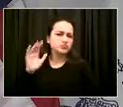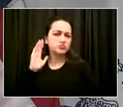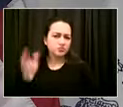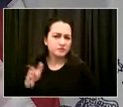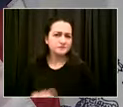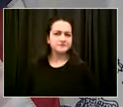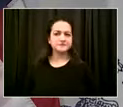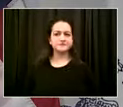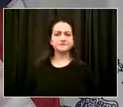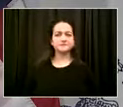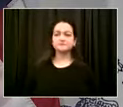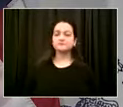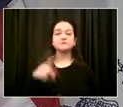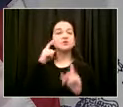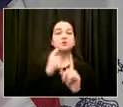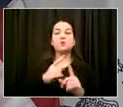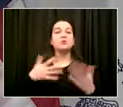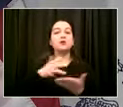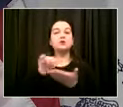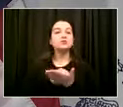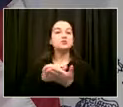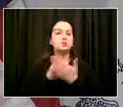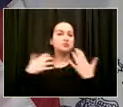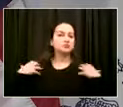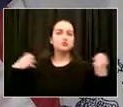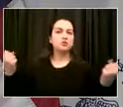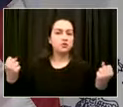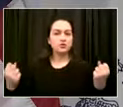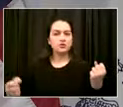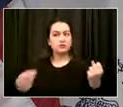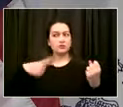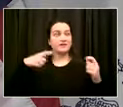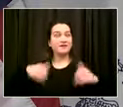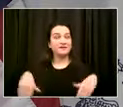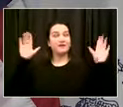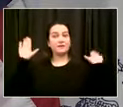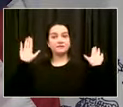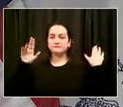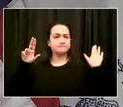will be clear. The evidence will be clear to all New Yorkers. Go ahead, Rich.